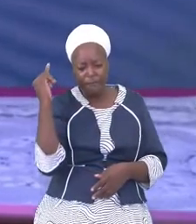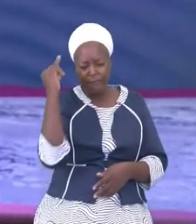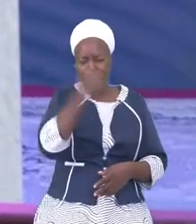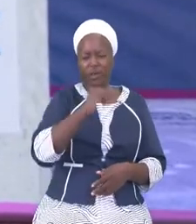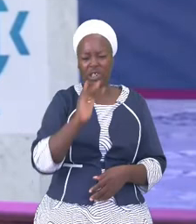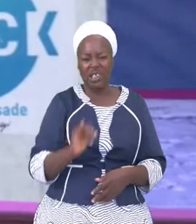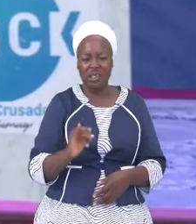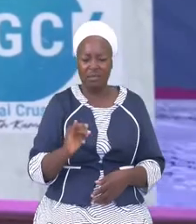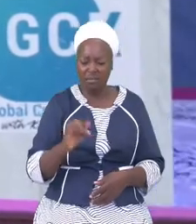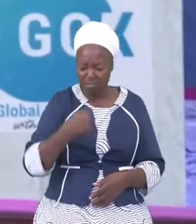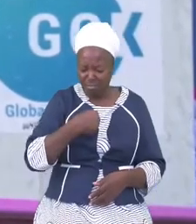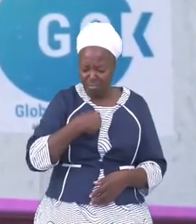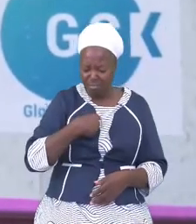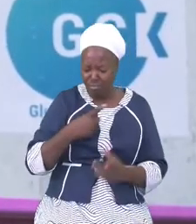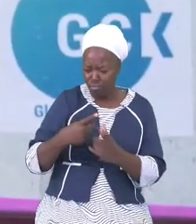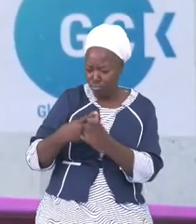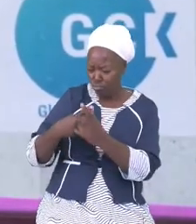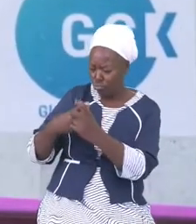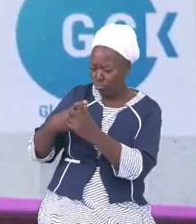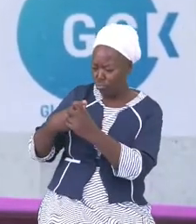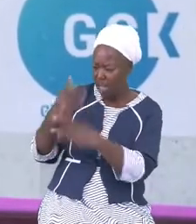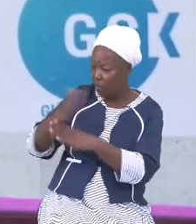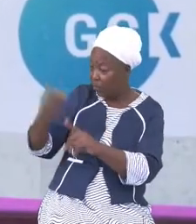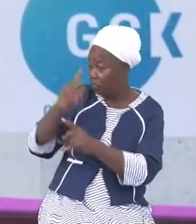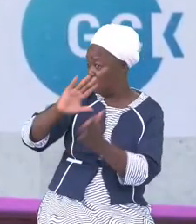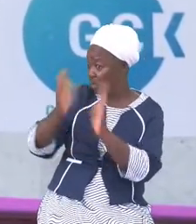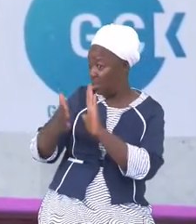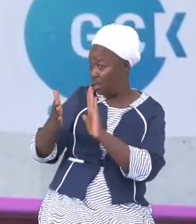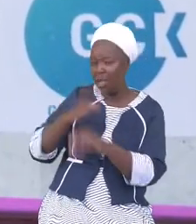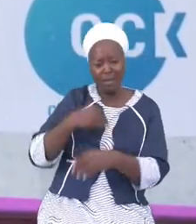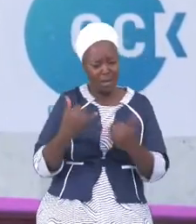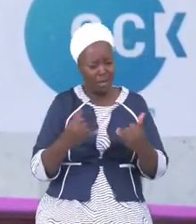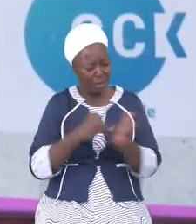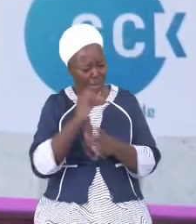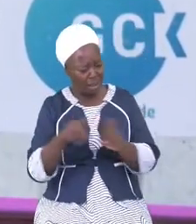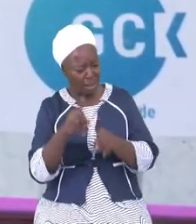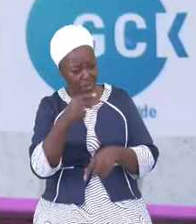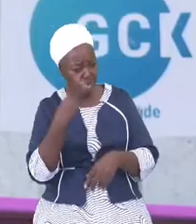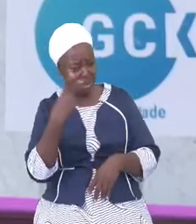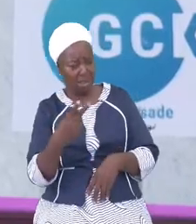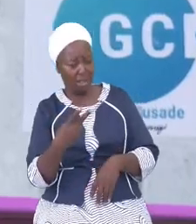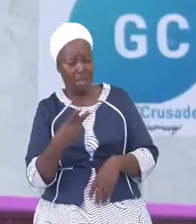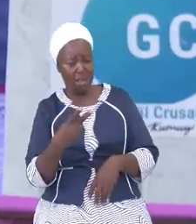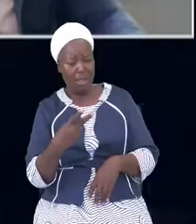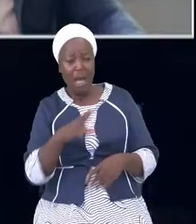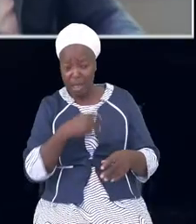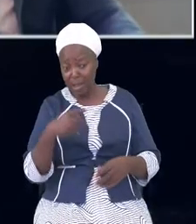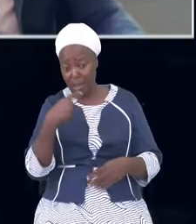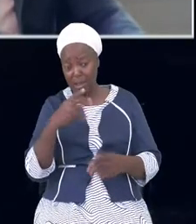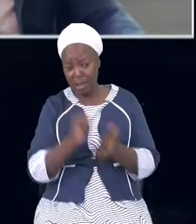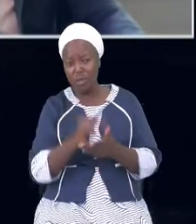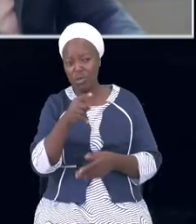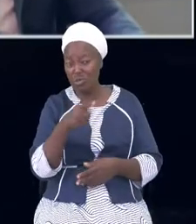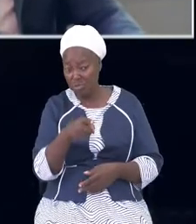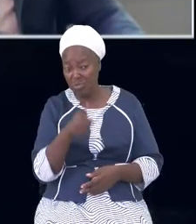myself ran away from your presence. And now it's like you are saying, you want to leave my